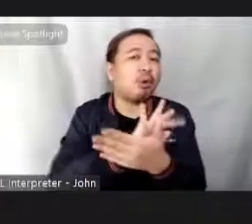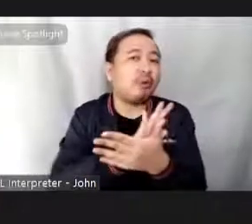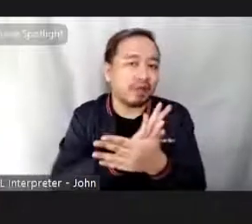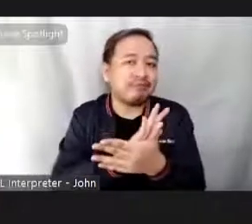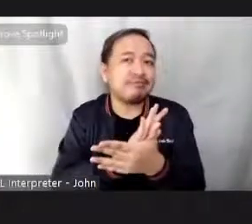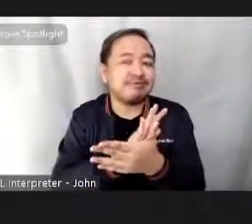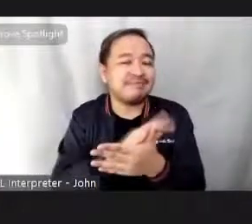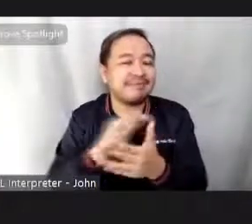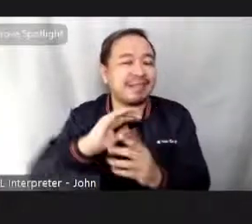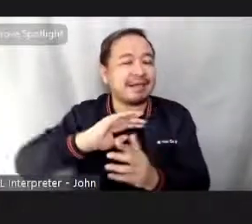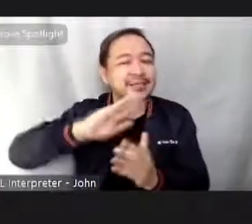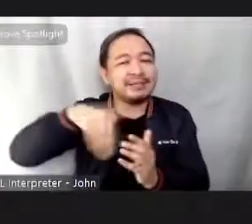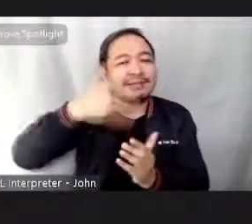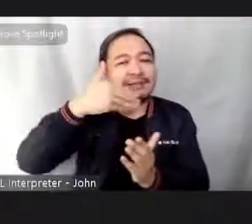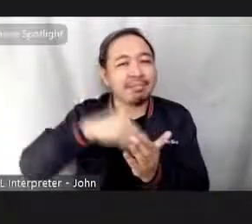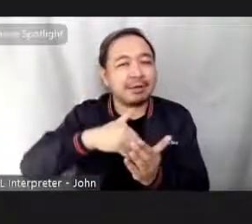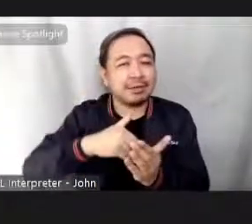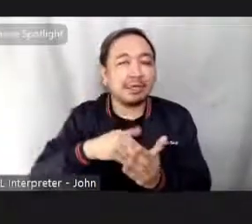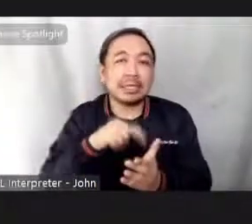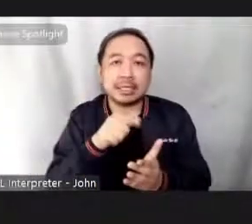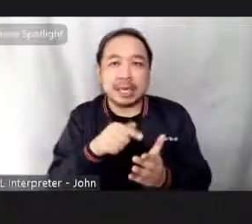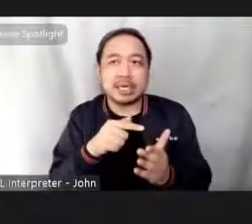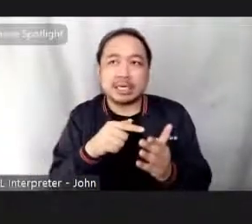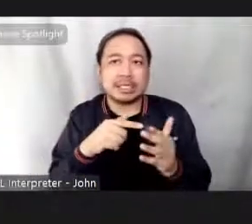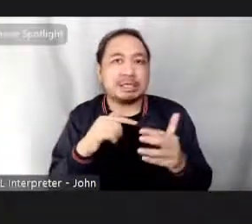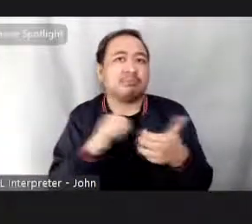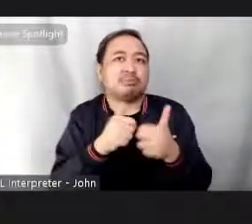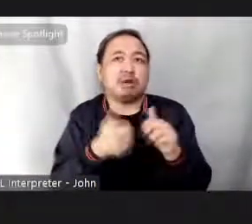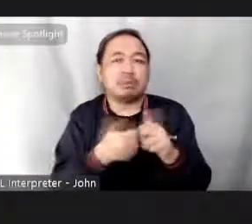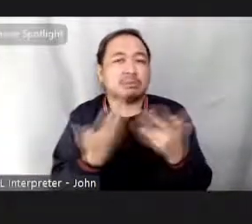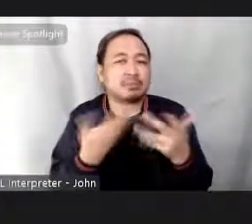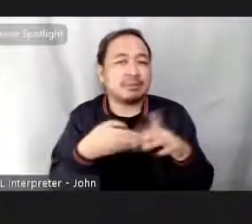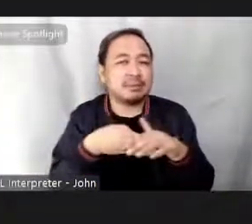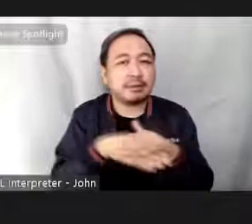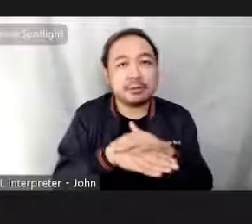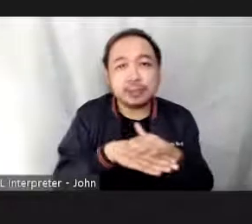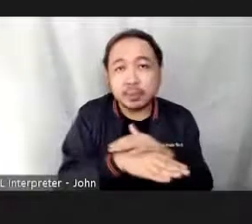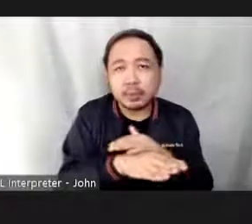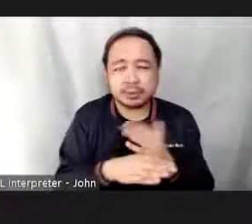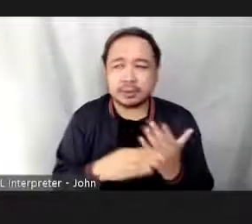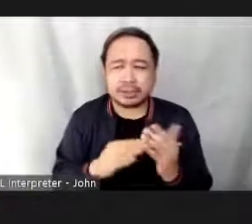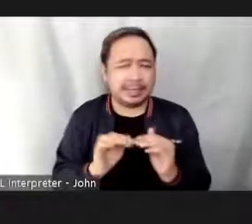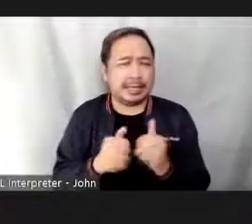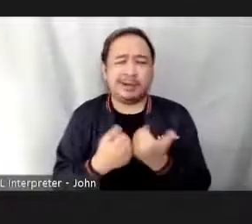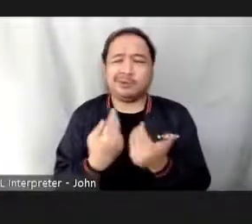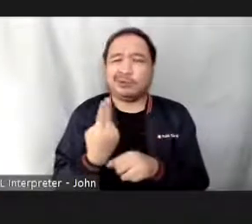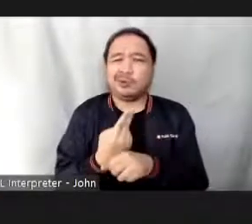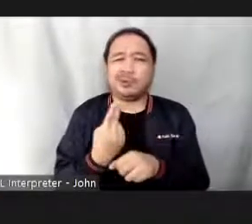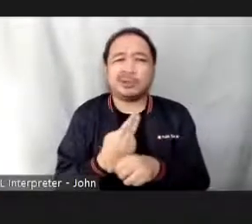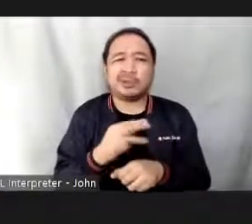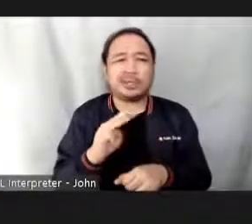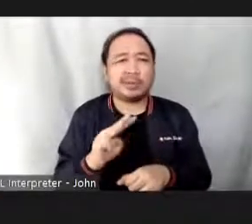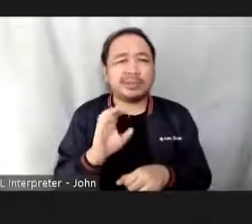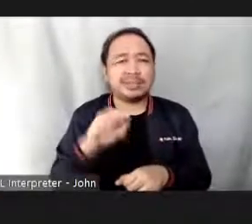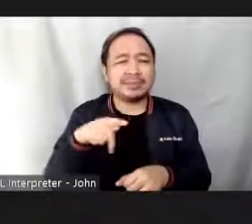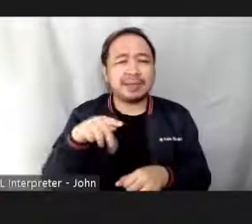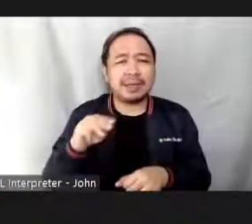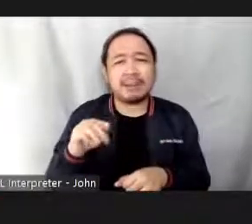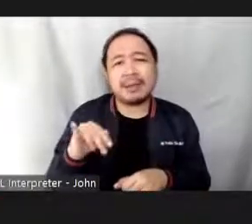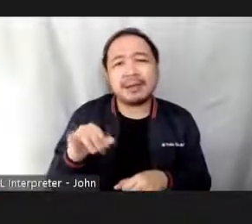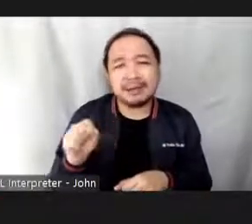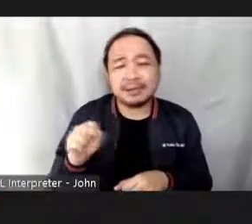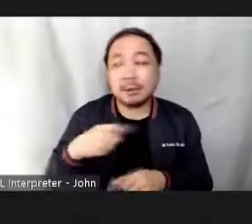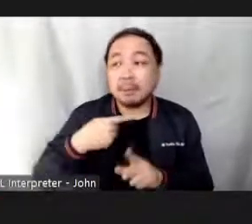also challenge the accessibility and utilization of standalone WCPMIS, including the